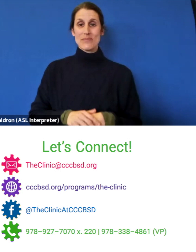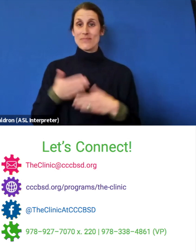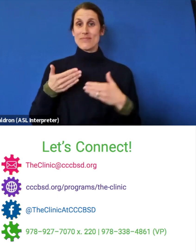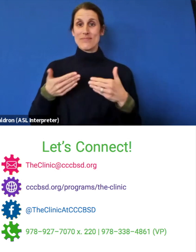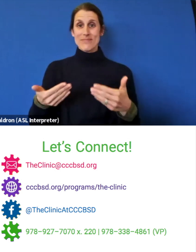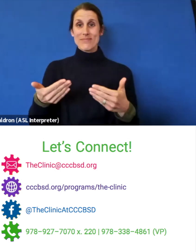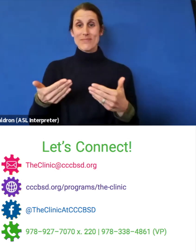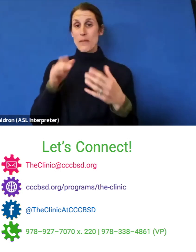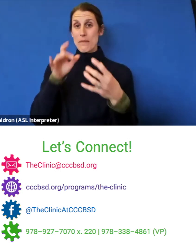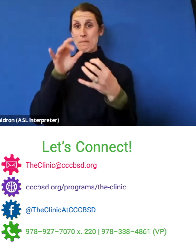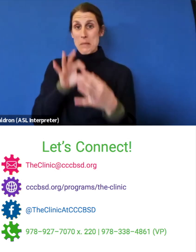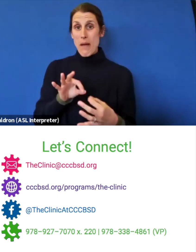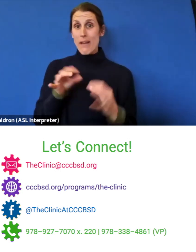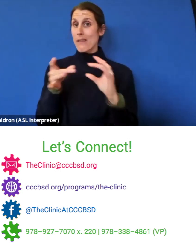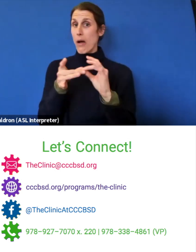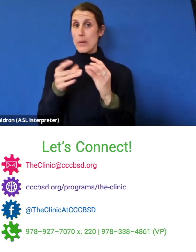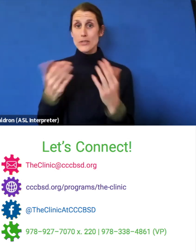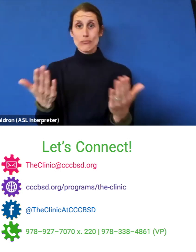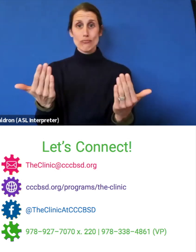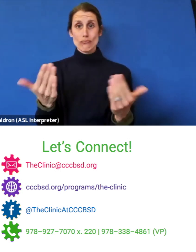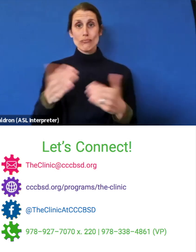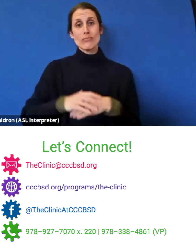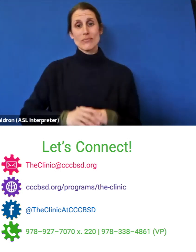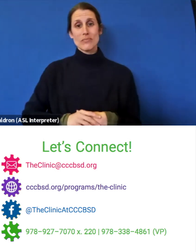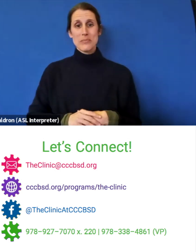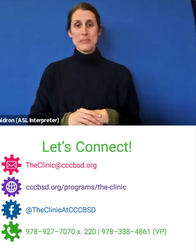And invite your feedback or comments.